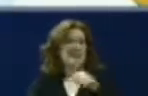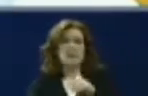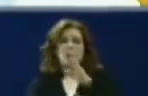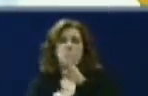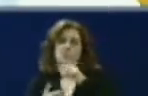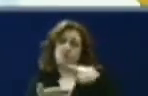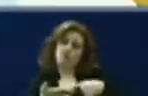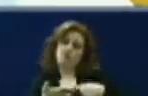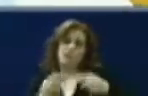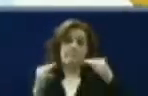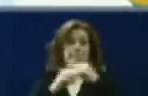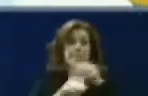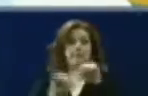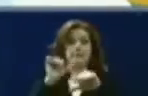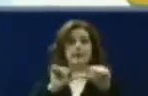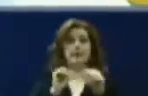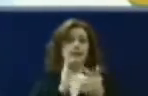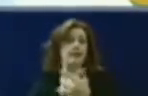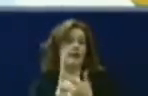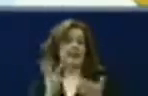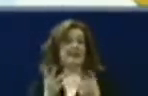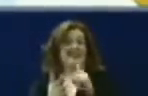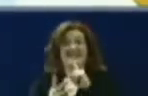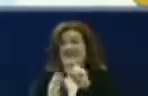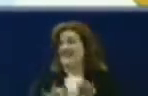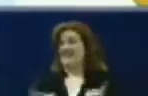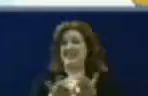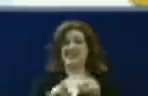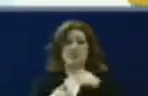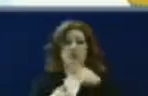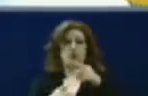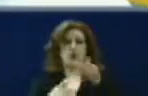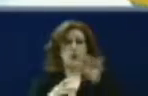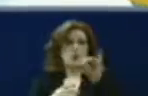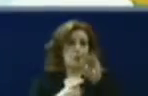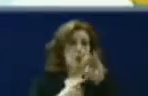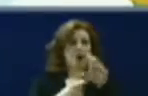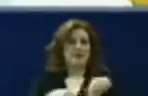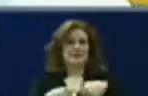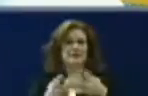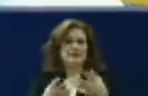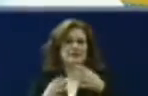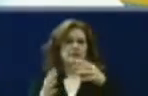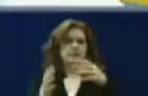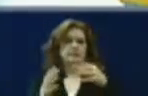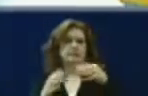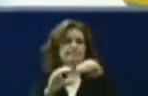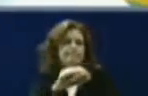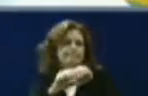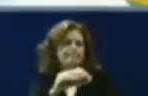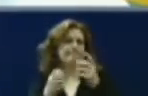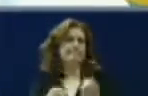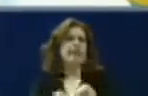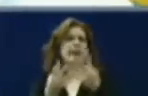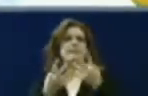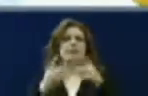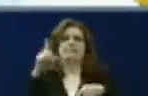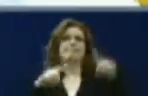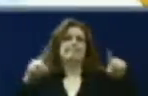science, and technology. In essence, robotics gives context to many academic